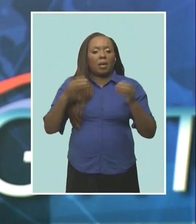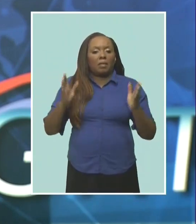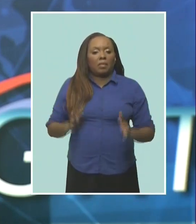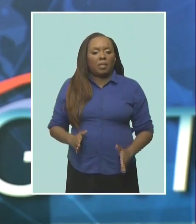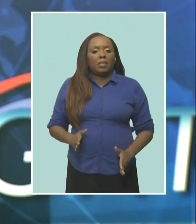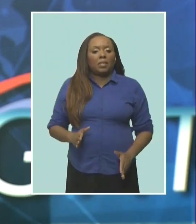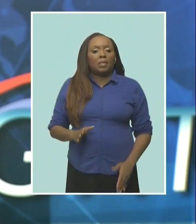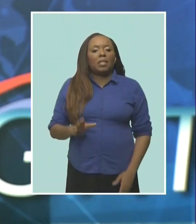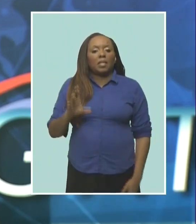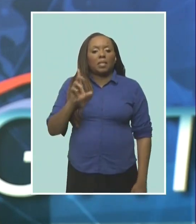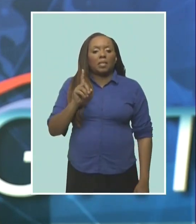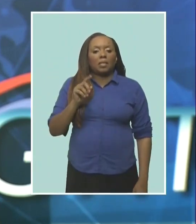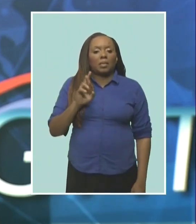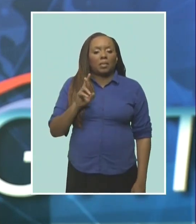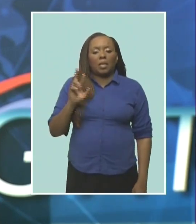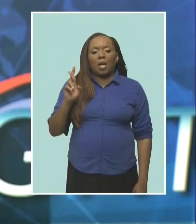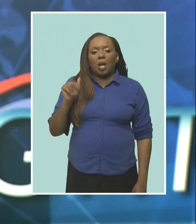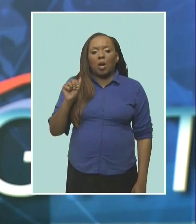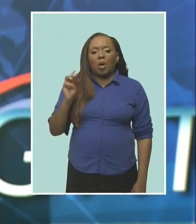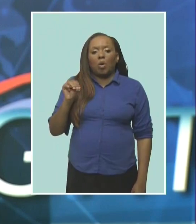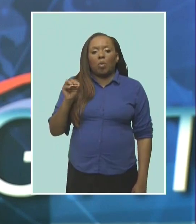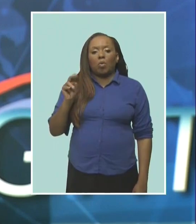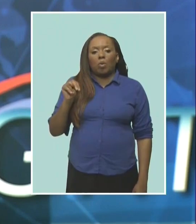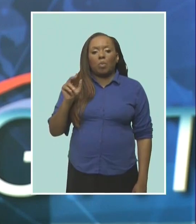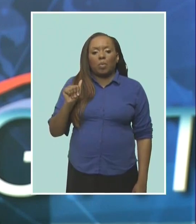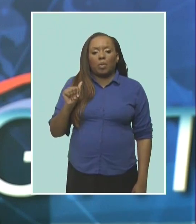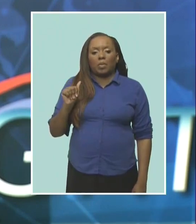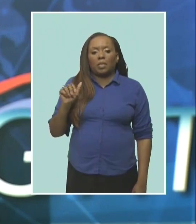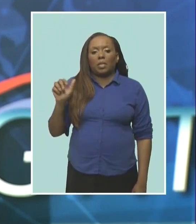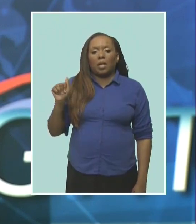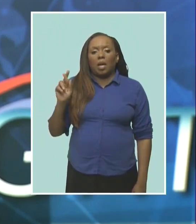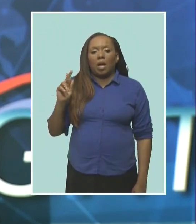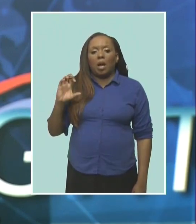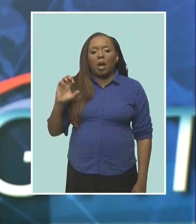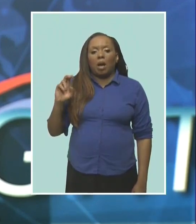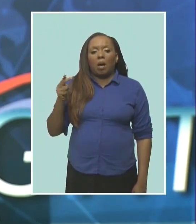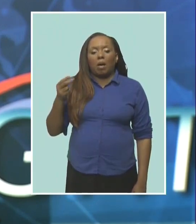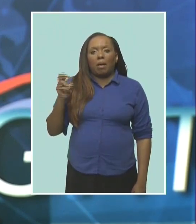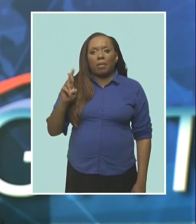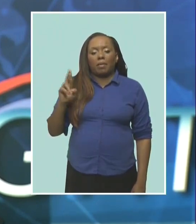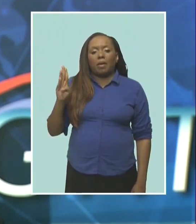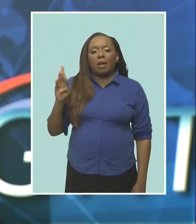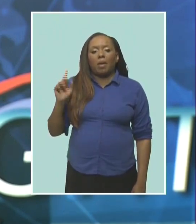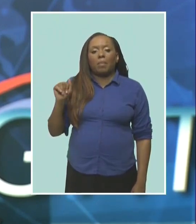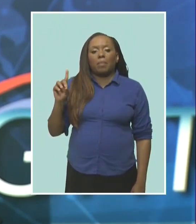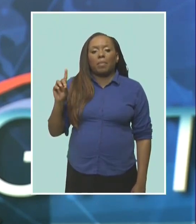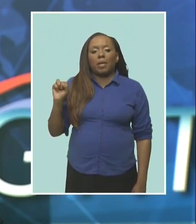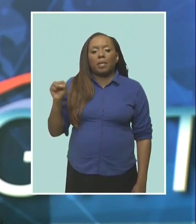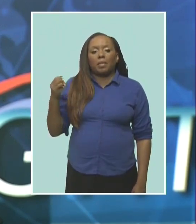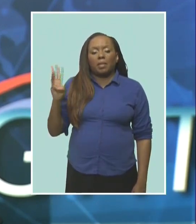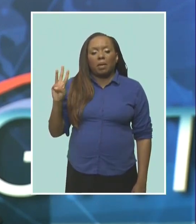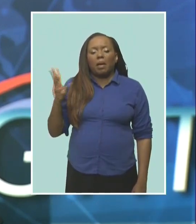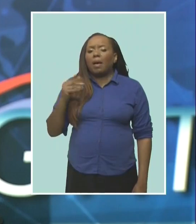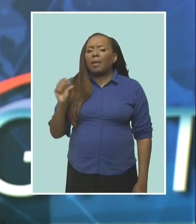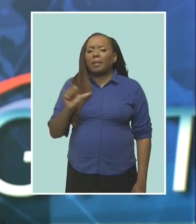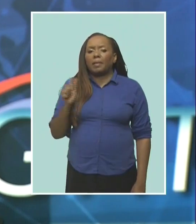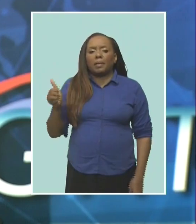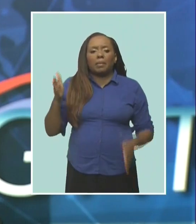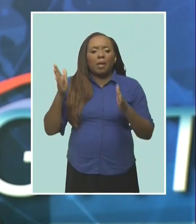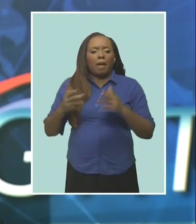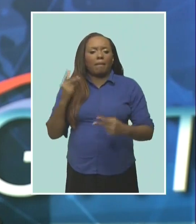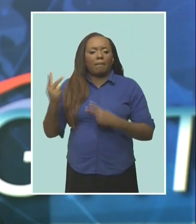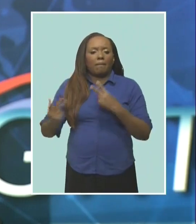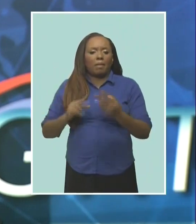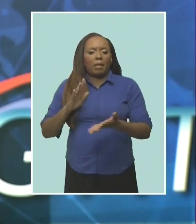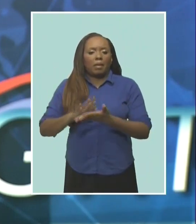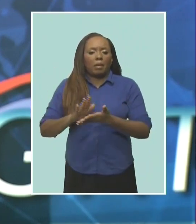Ramona Archer-Bradshaw and the Acting Deputy Chief Education Officer with responsibility for schools, Julia Beckles, visited the